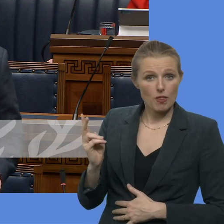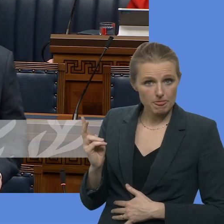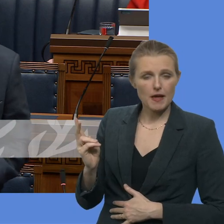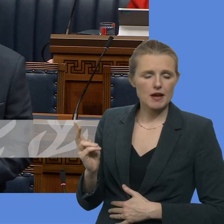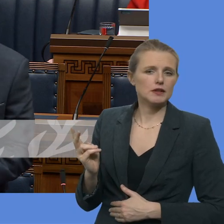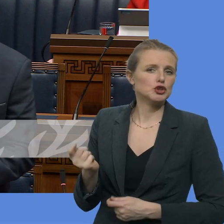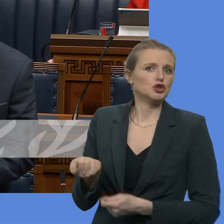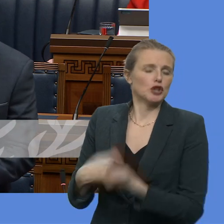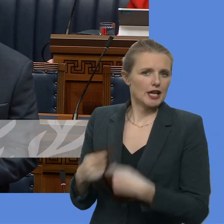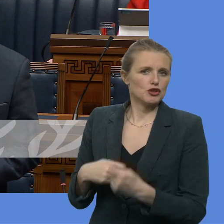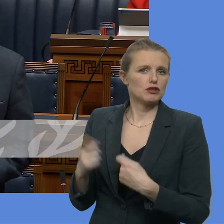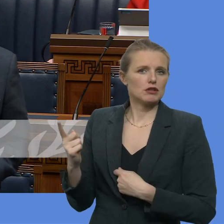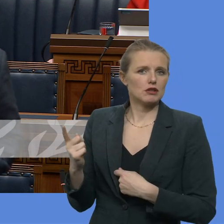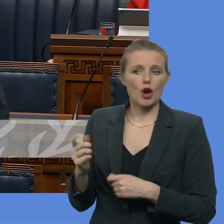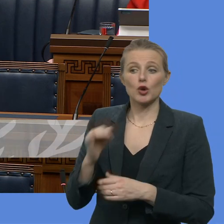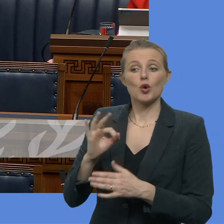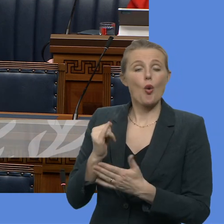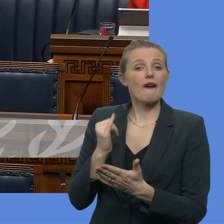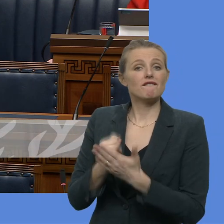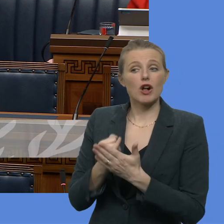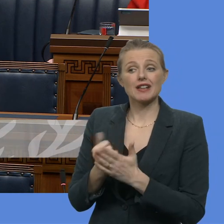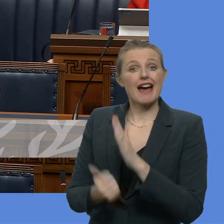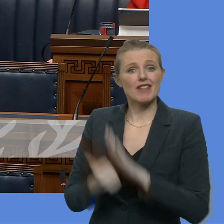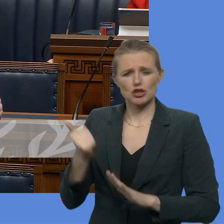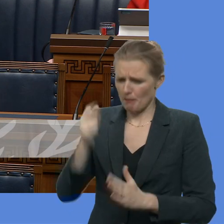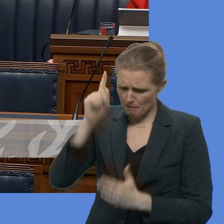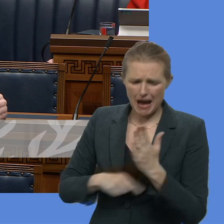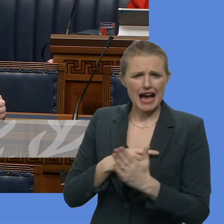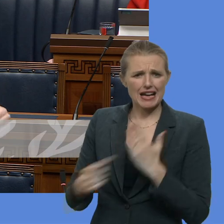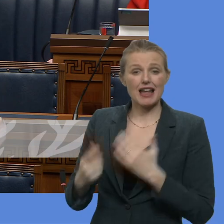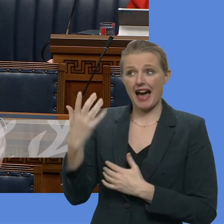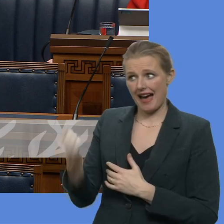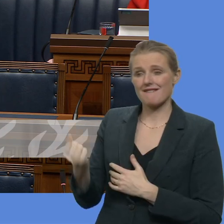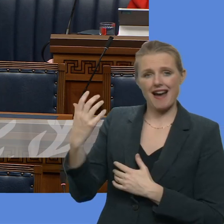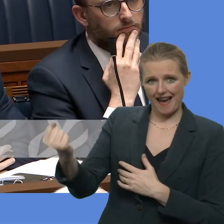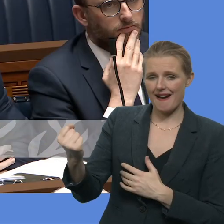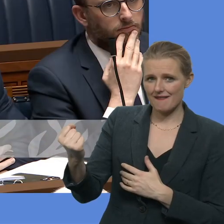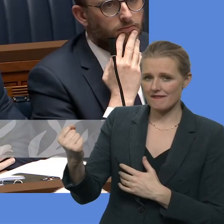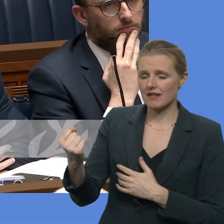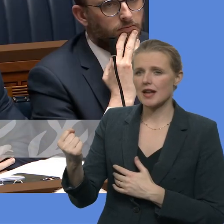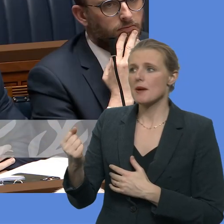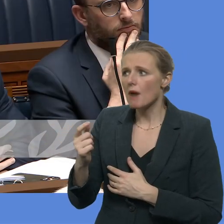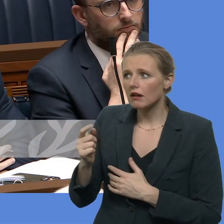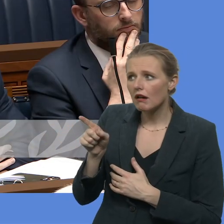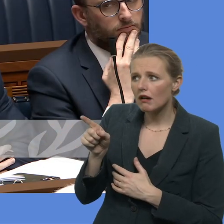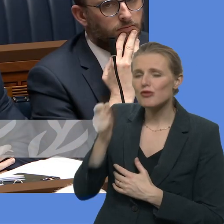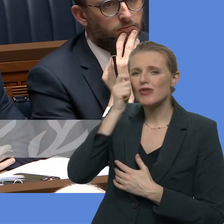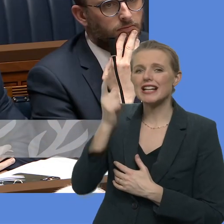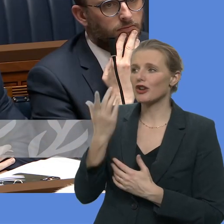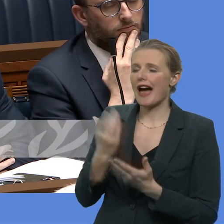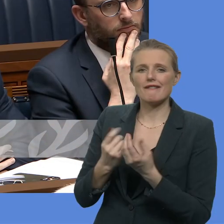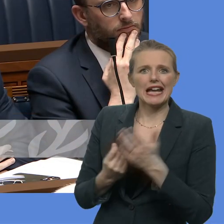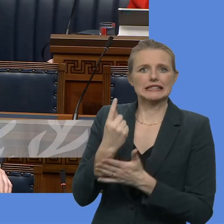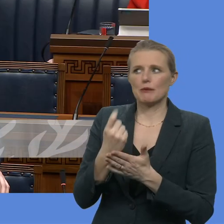that no-fault eviction ban. There are quite a few, and indeed a growing number of exemptions to that, and so